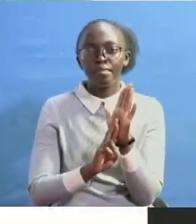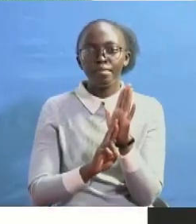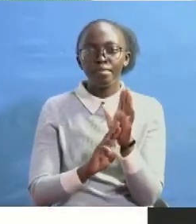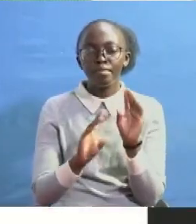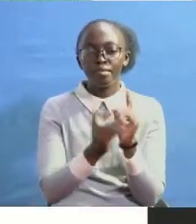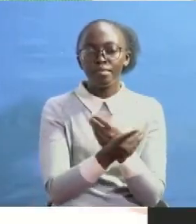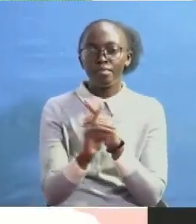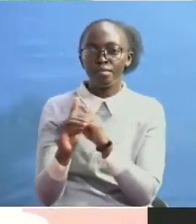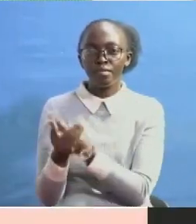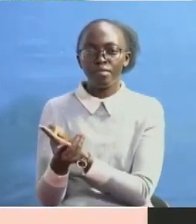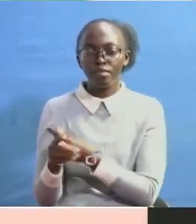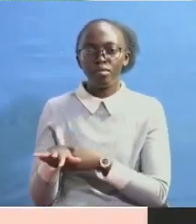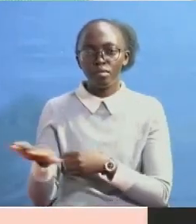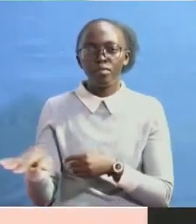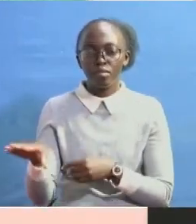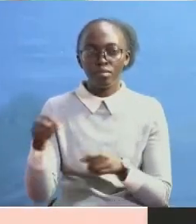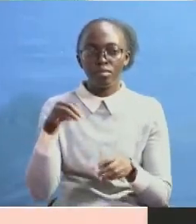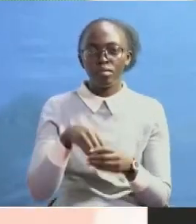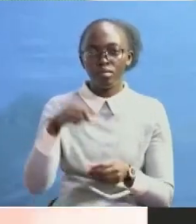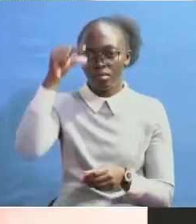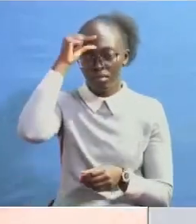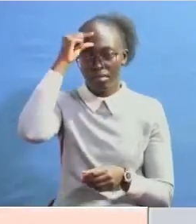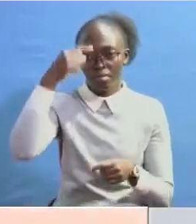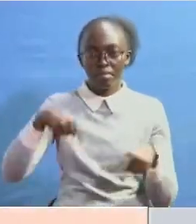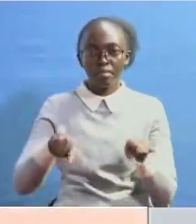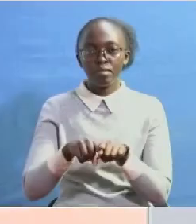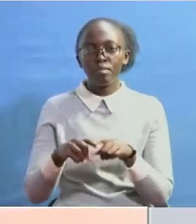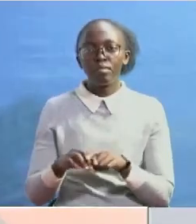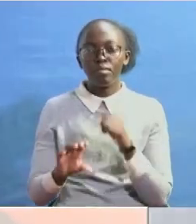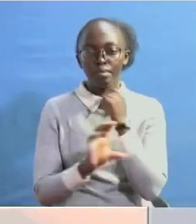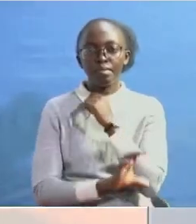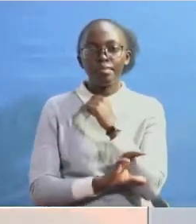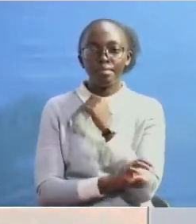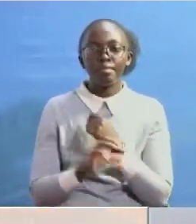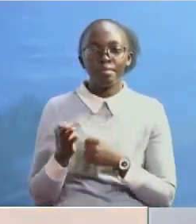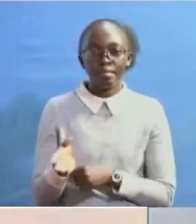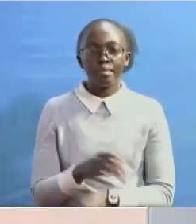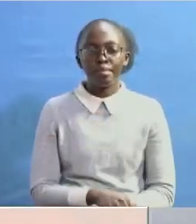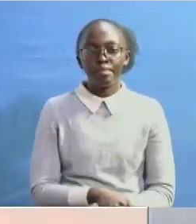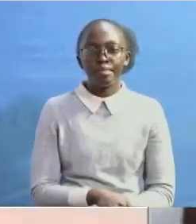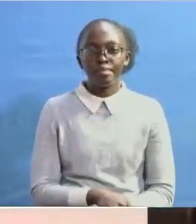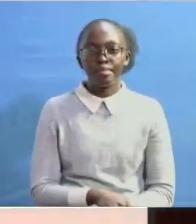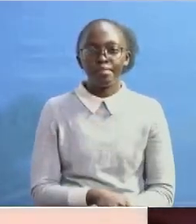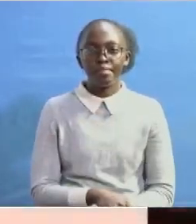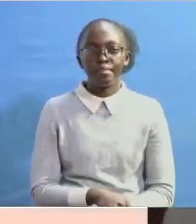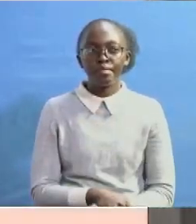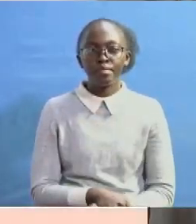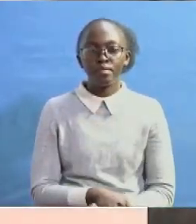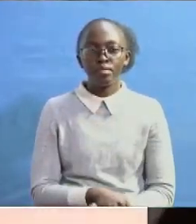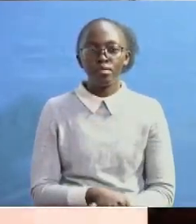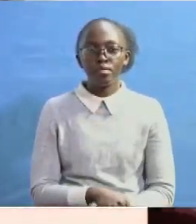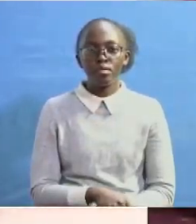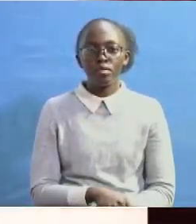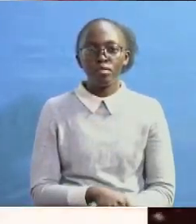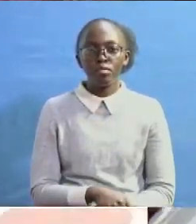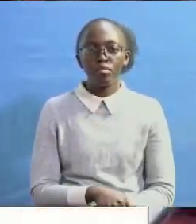sectors in government and in the country. Mashirika ya udhibiti serikalini yamehimizwa kukuza